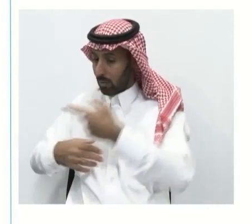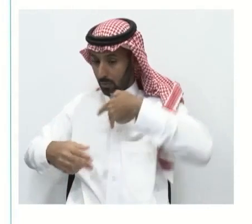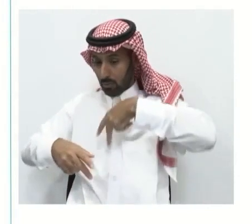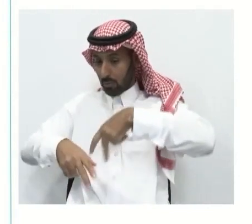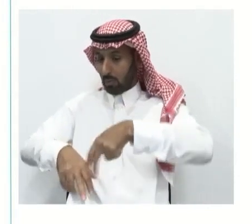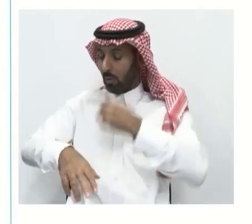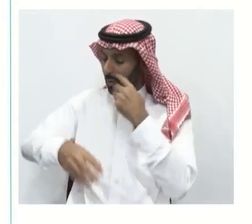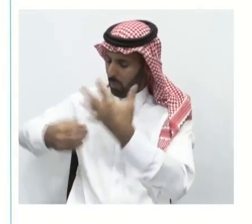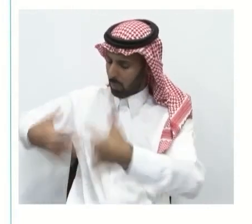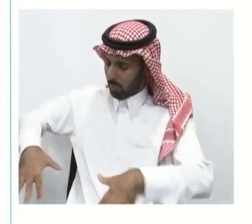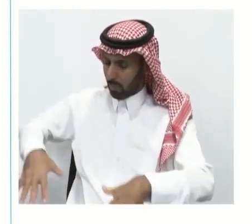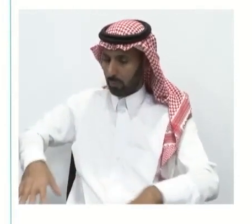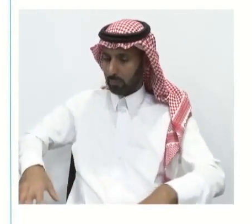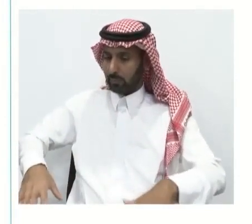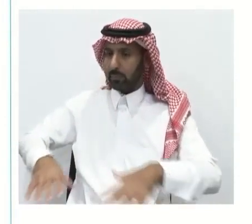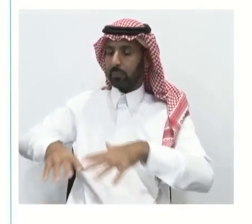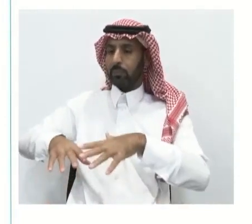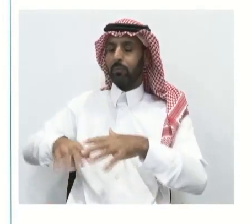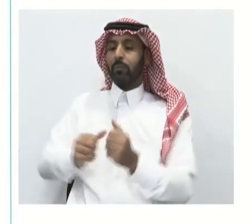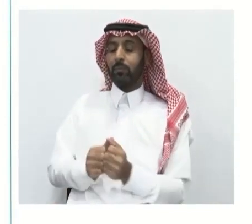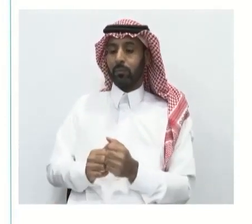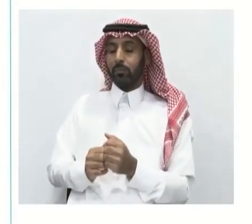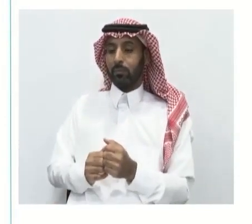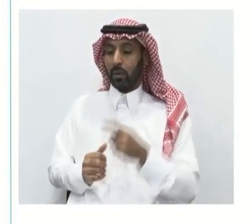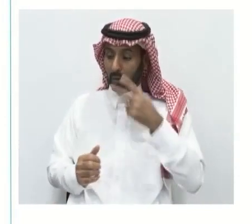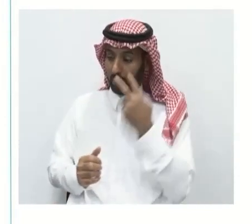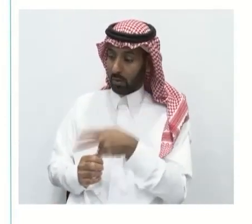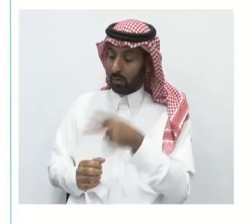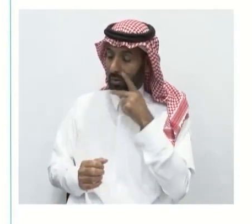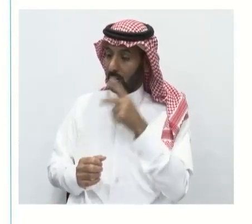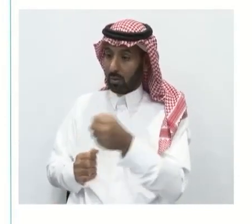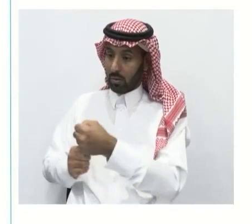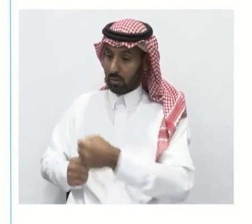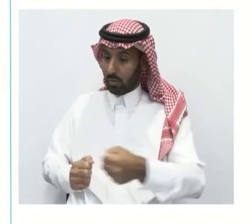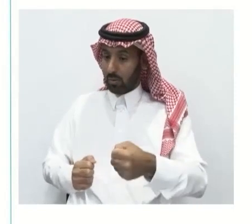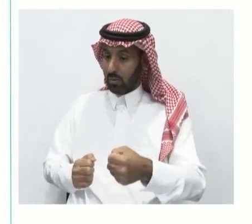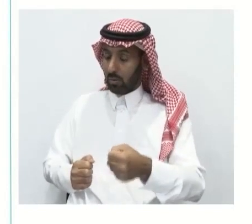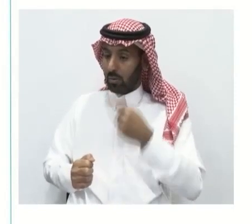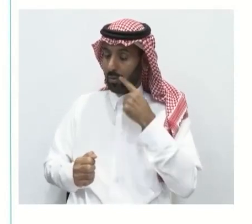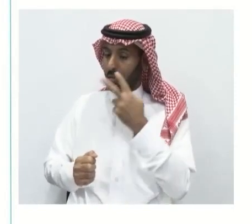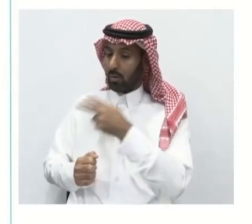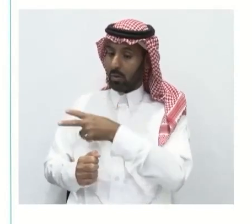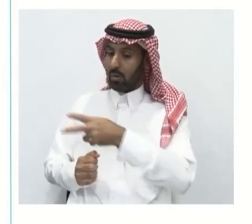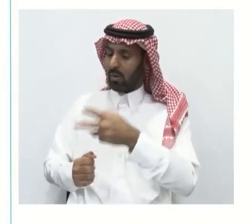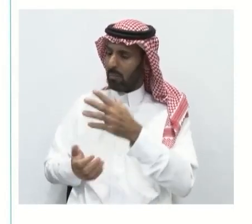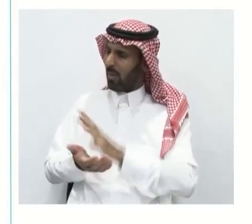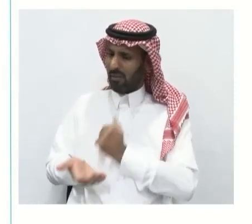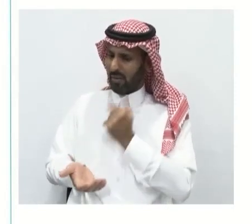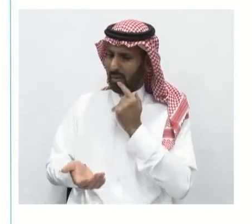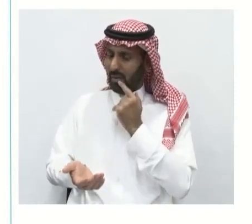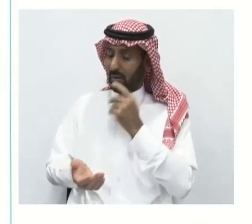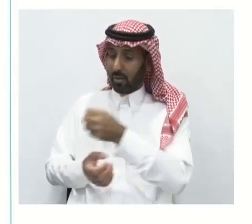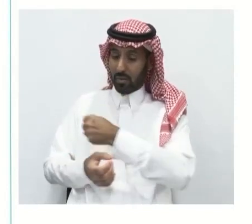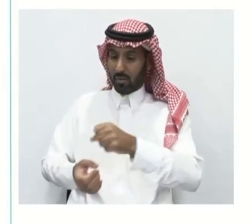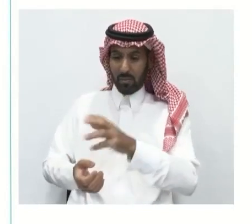littered with glass. Mr. Jones continued, then I saw that all of the jewelry from the display window was gone. The doors